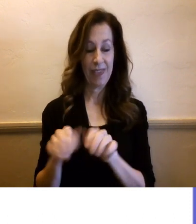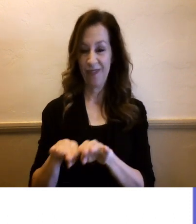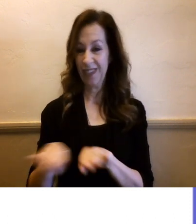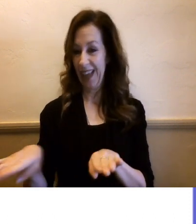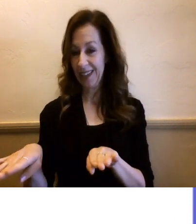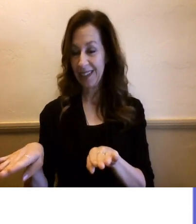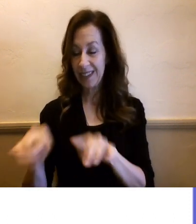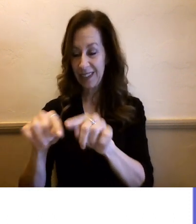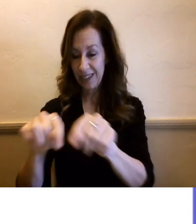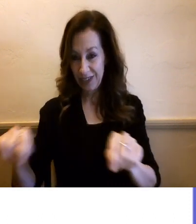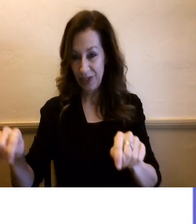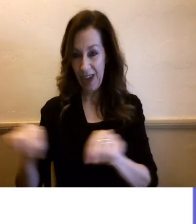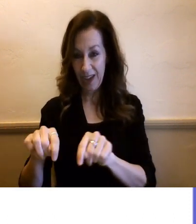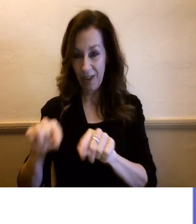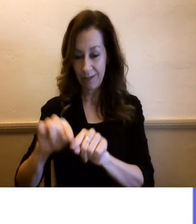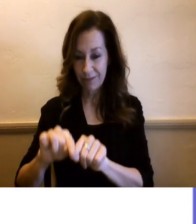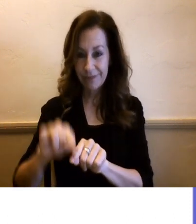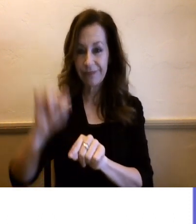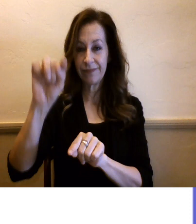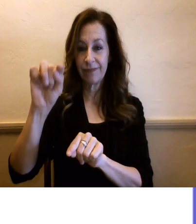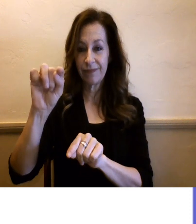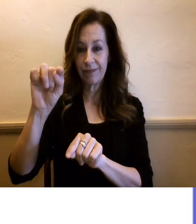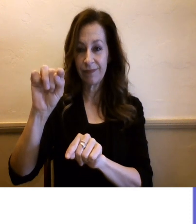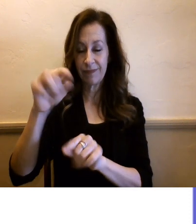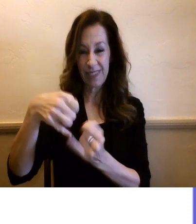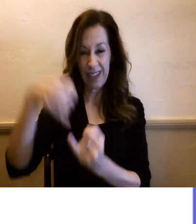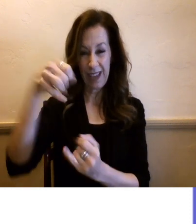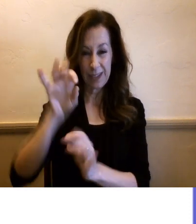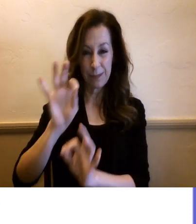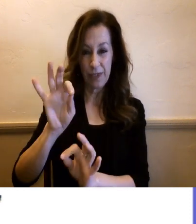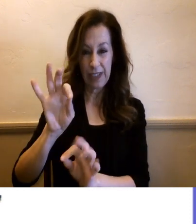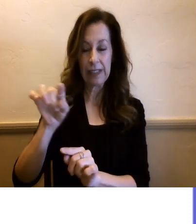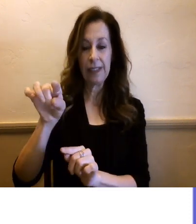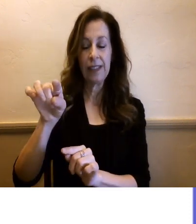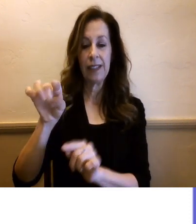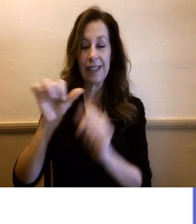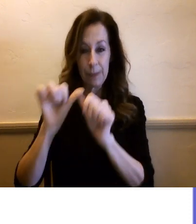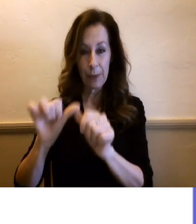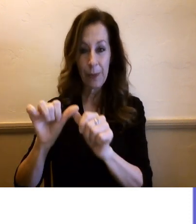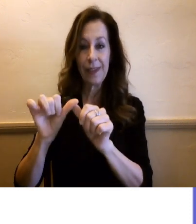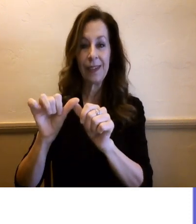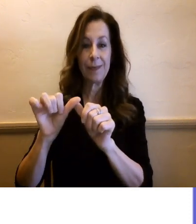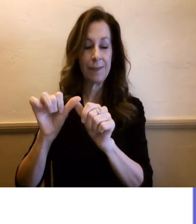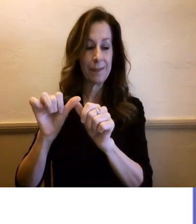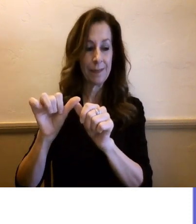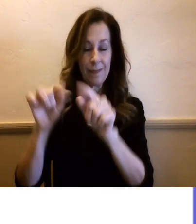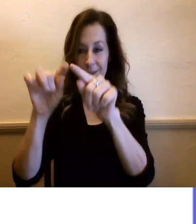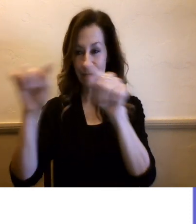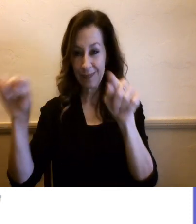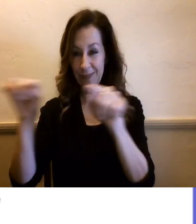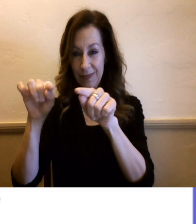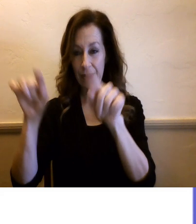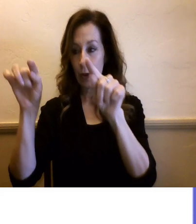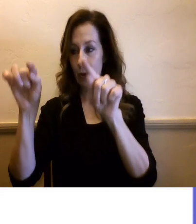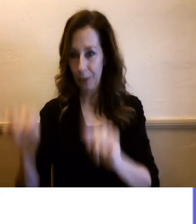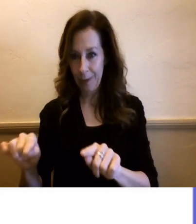a flat looking one. Draw a line like this so it lines up perfectly. Keep going.